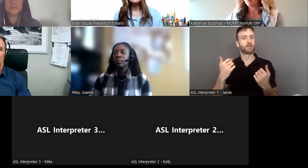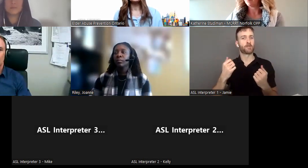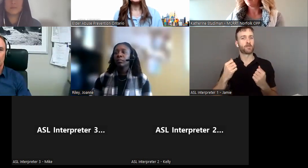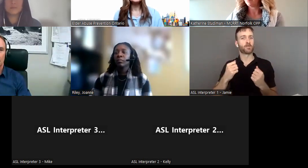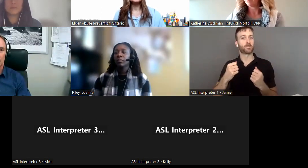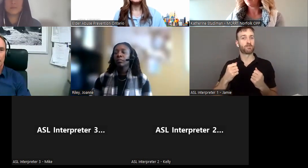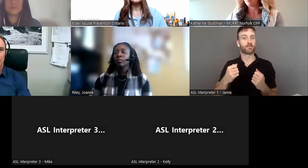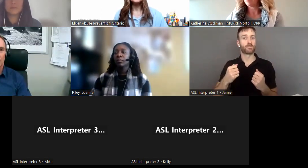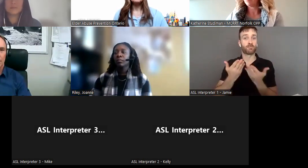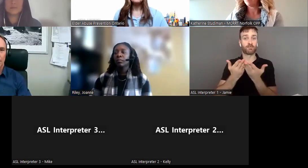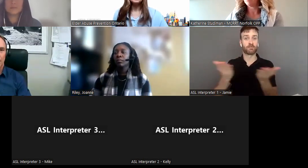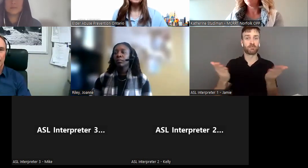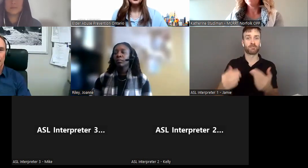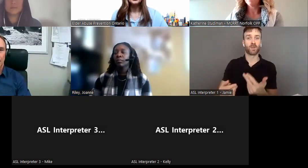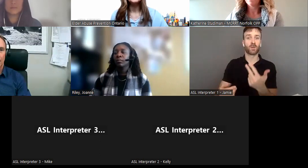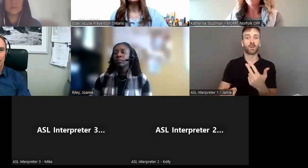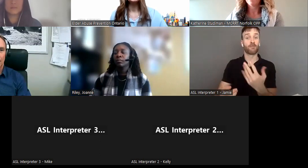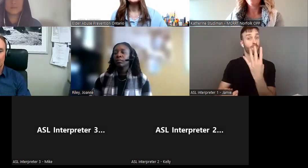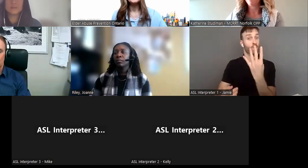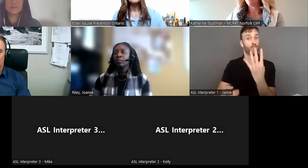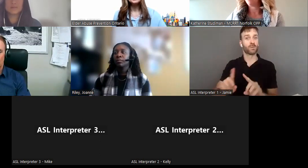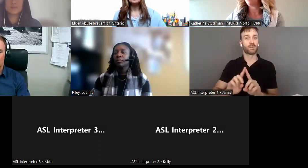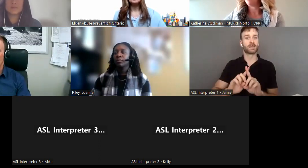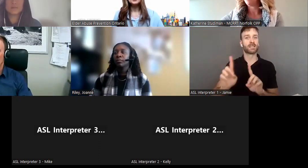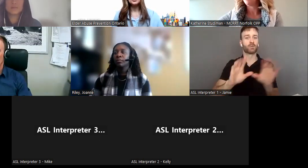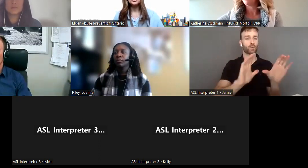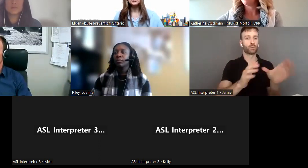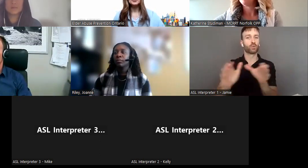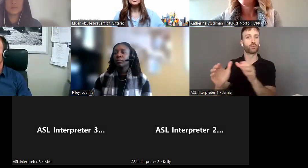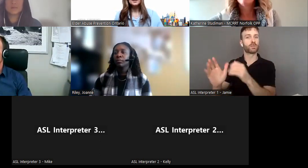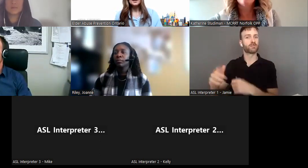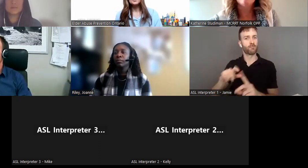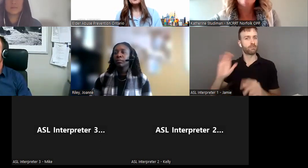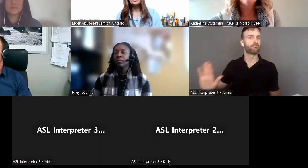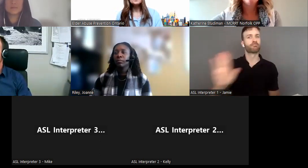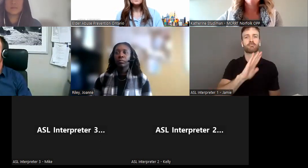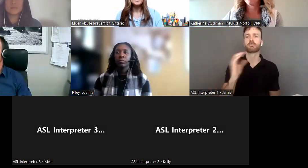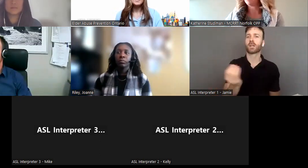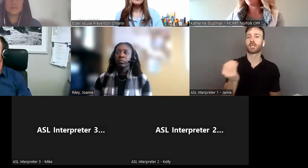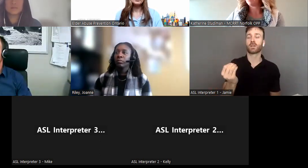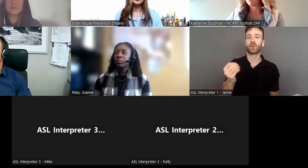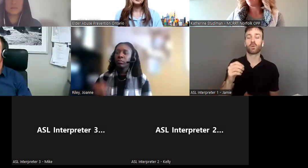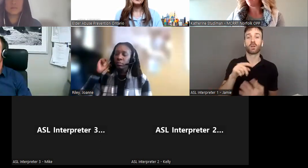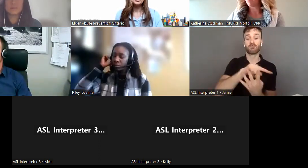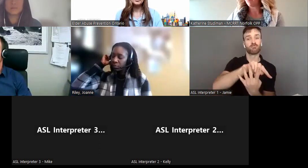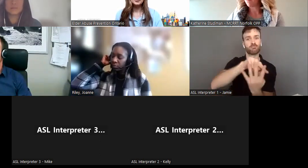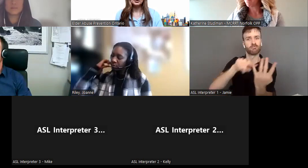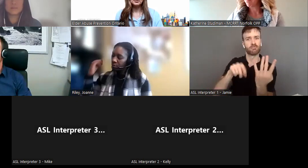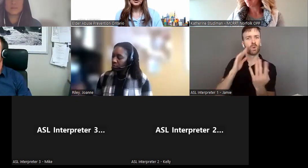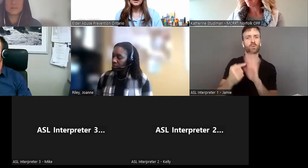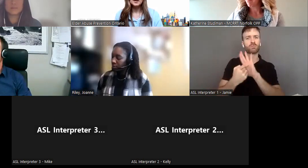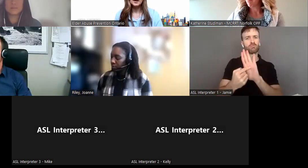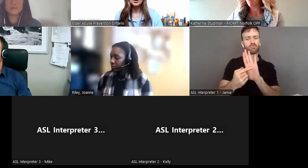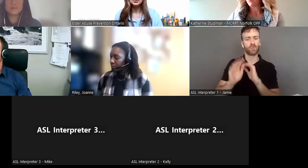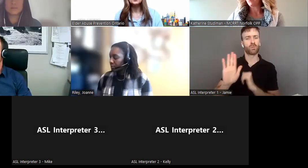joined by four different groups across the province who are going to share the models that they have around intervention within